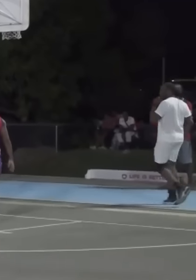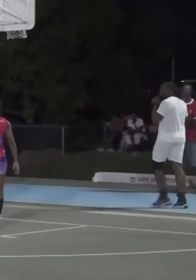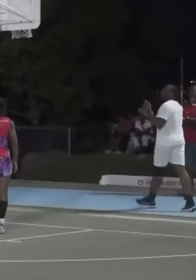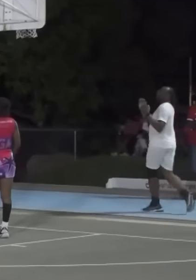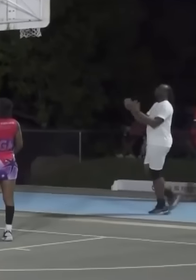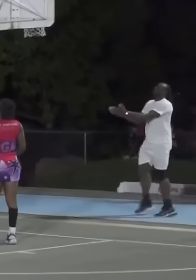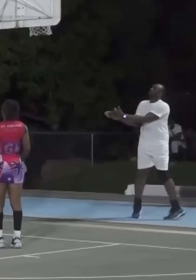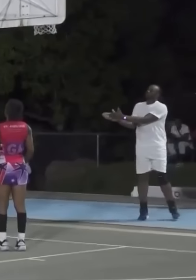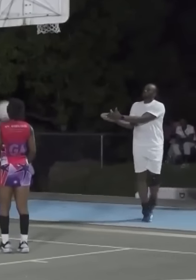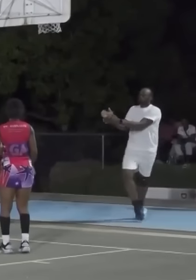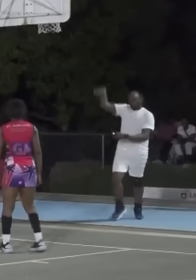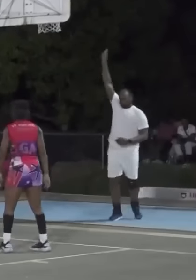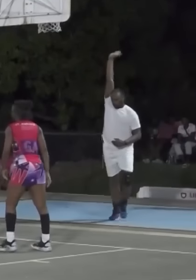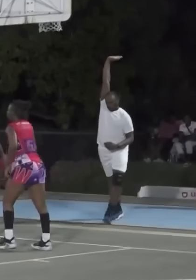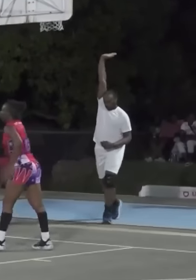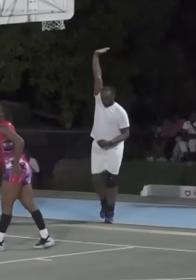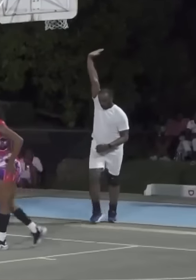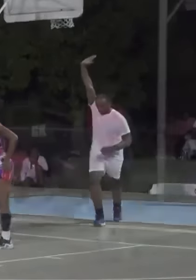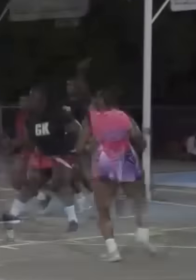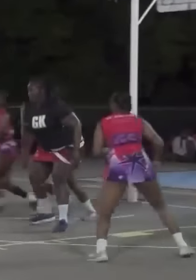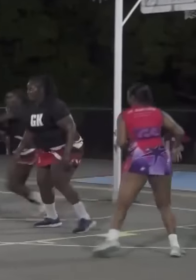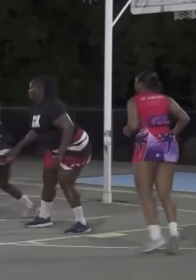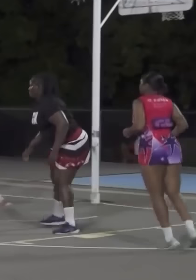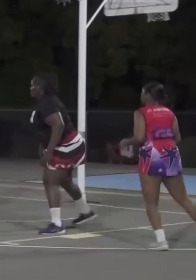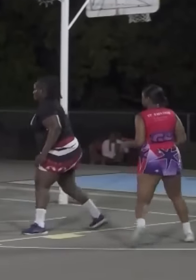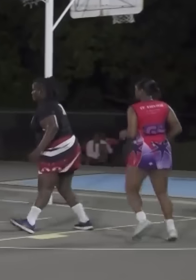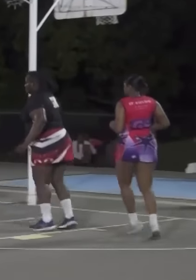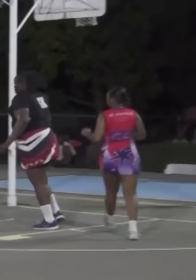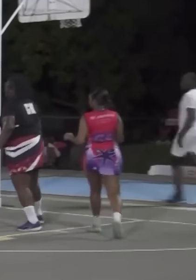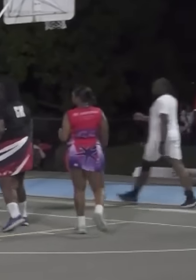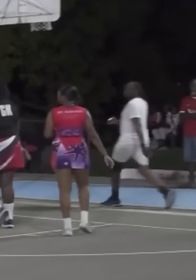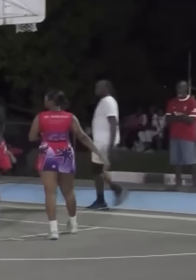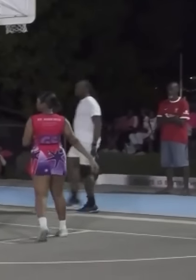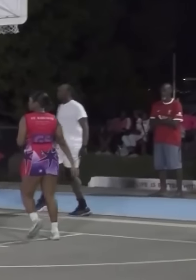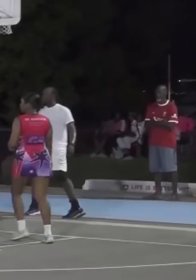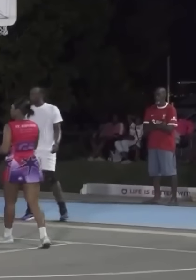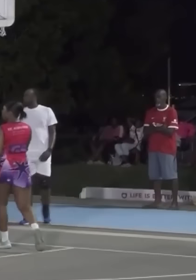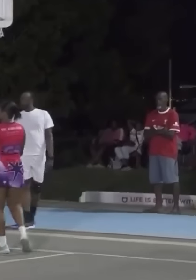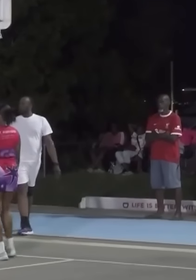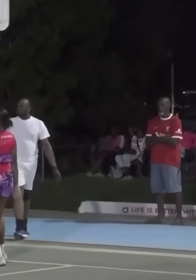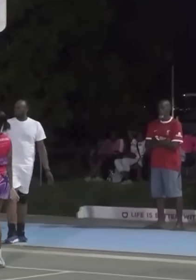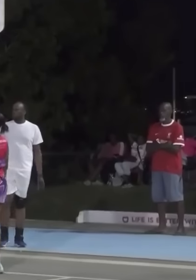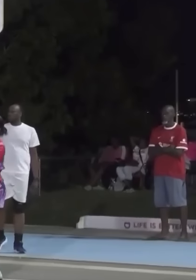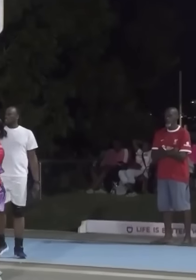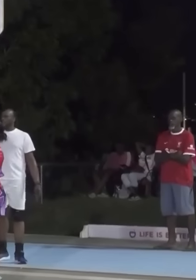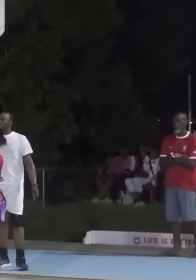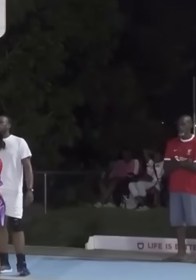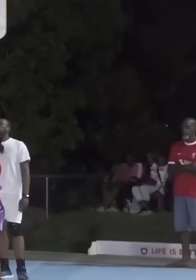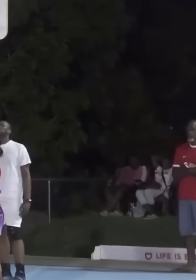circle. Smith was on point. We are heading back down court, and it's go to Derricka Haynes to make